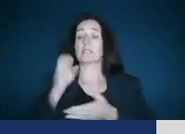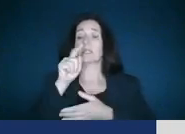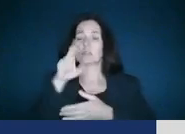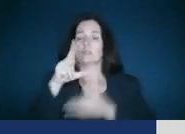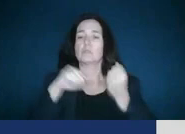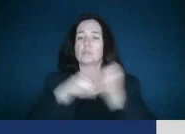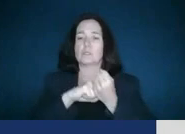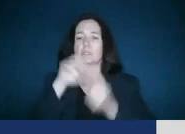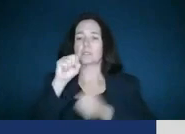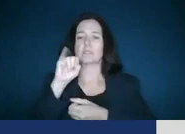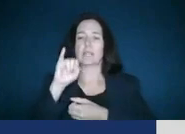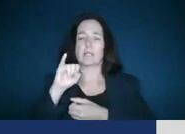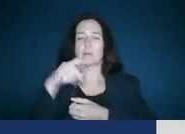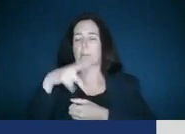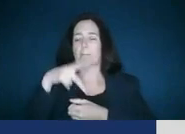the